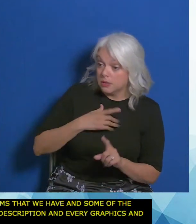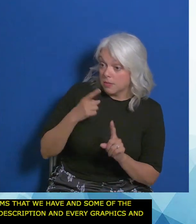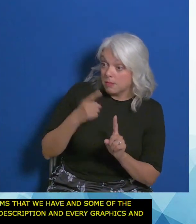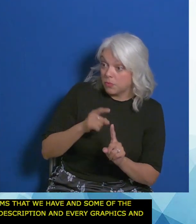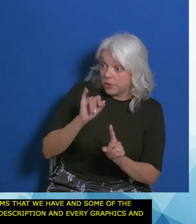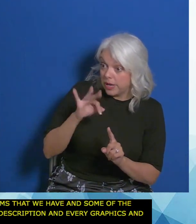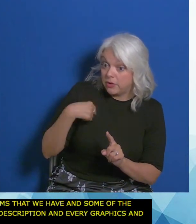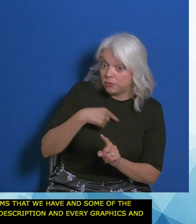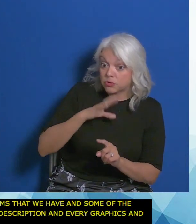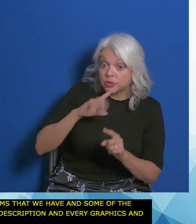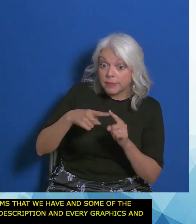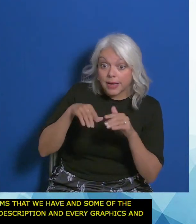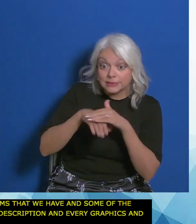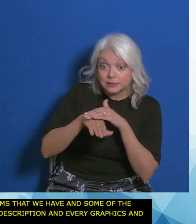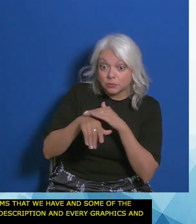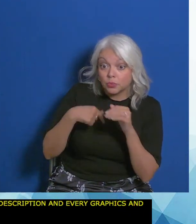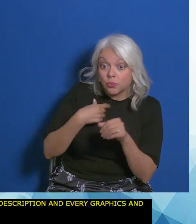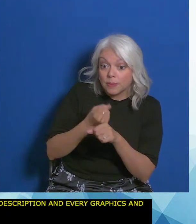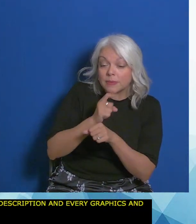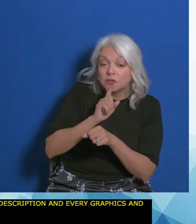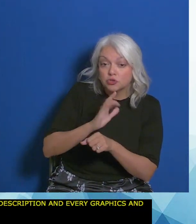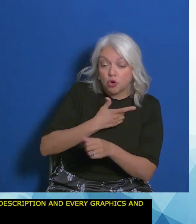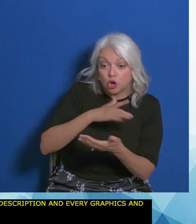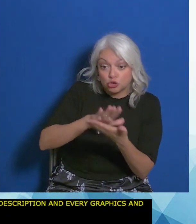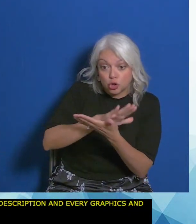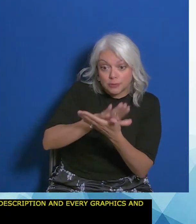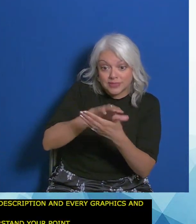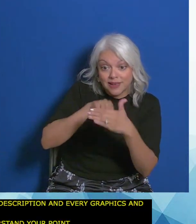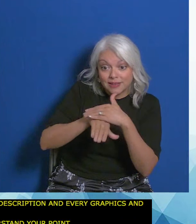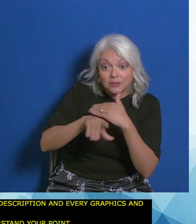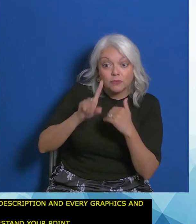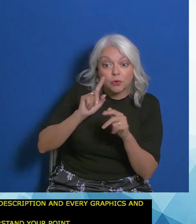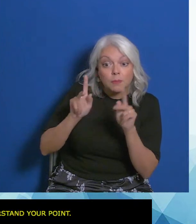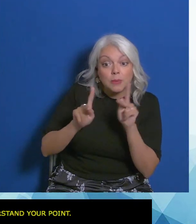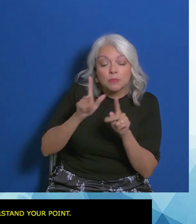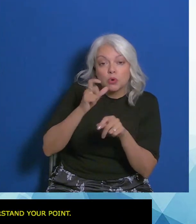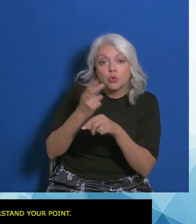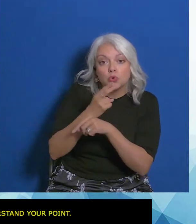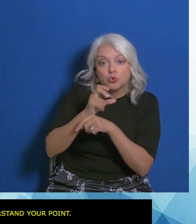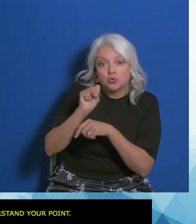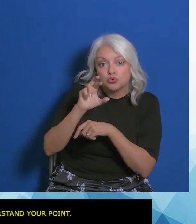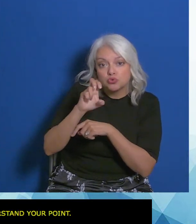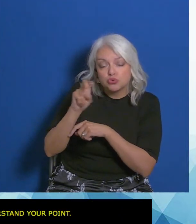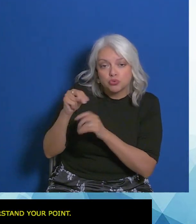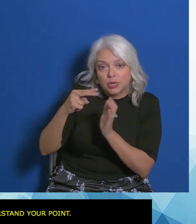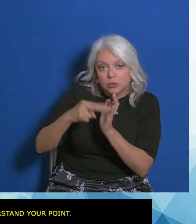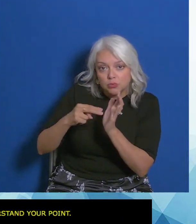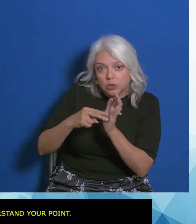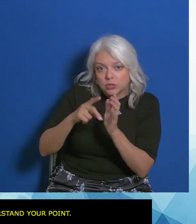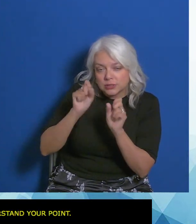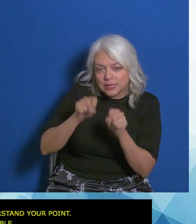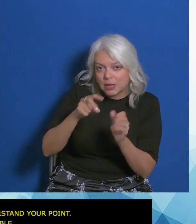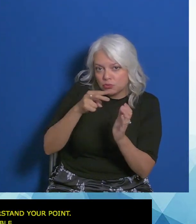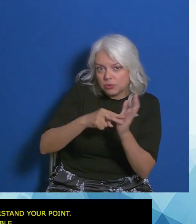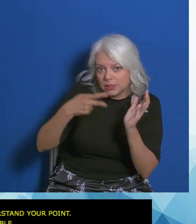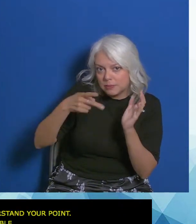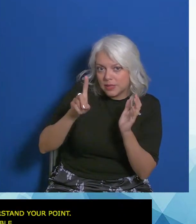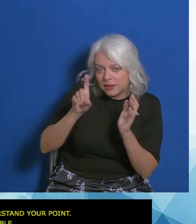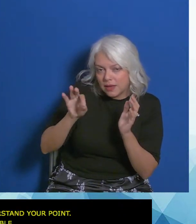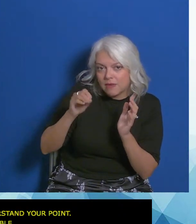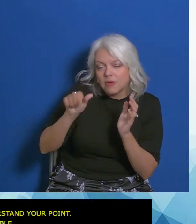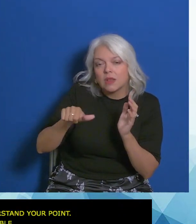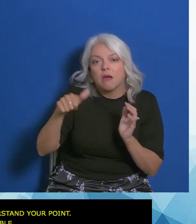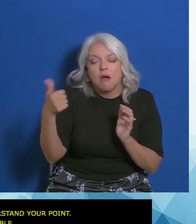be talking about accessibility, we should make our documents accessible to those that use screen readers to access PDF documents and other documents,